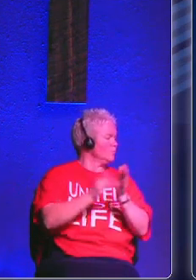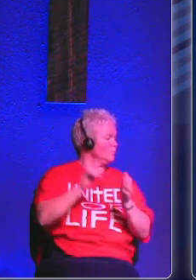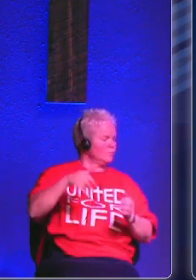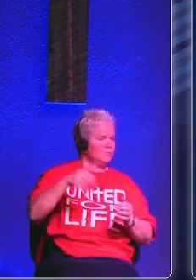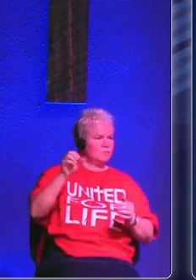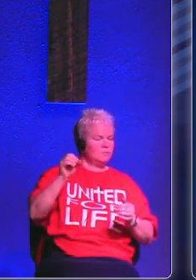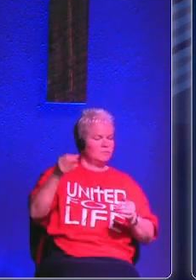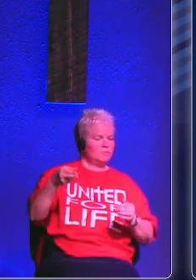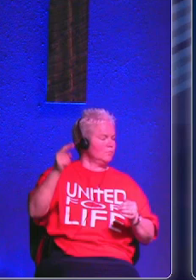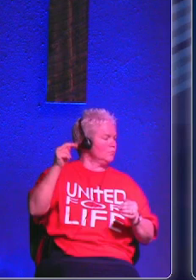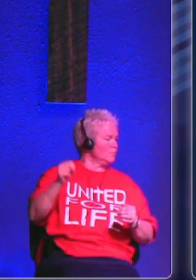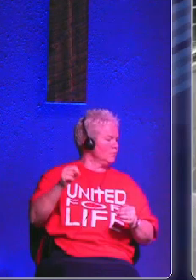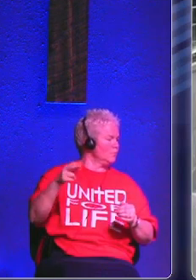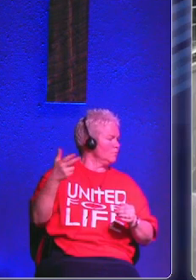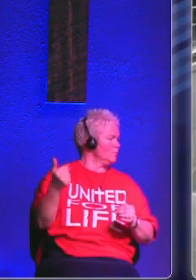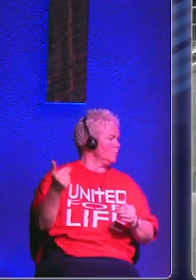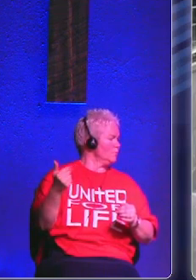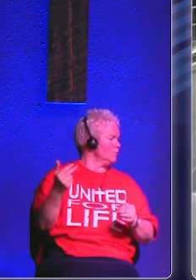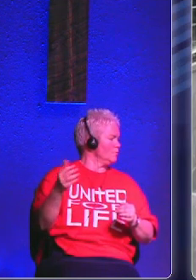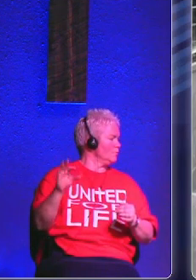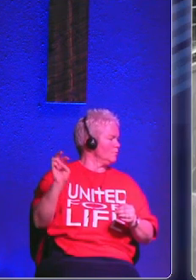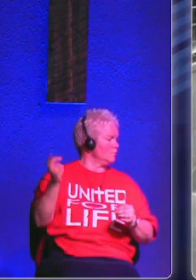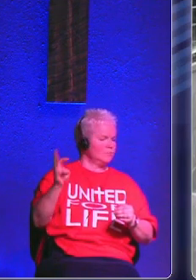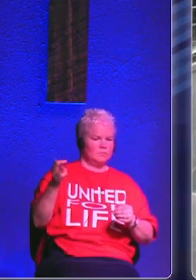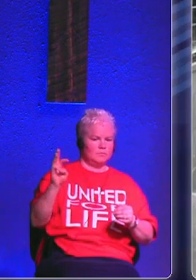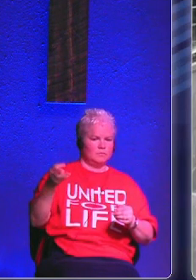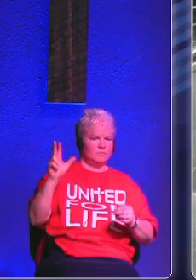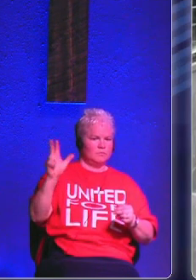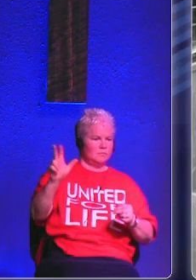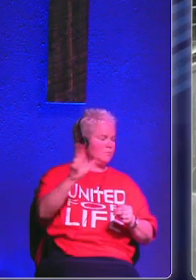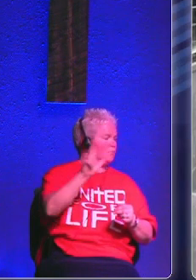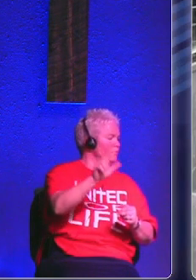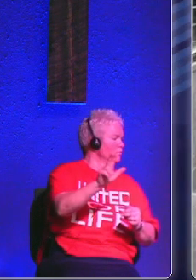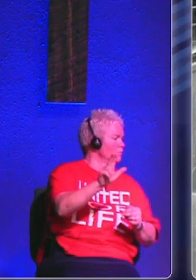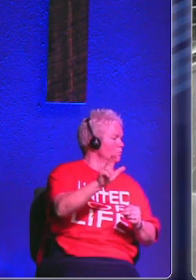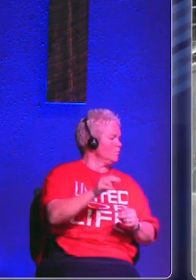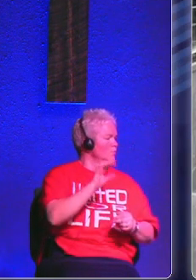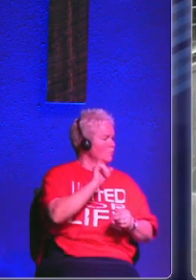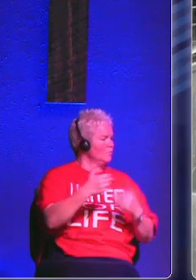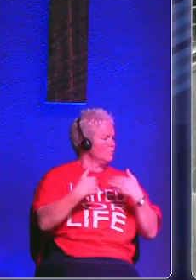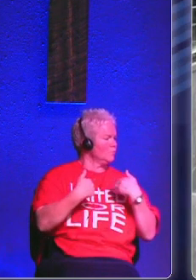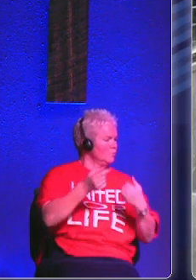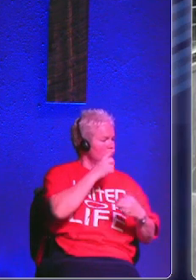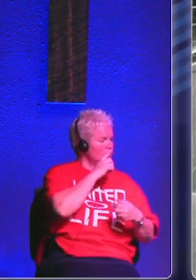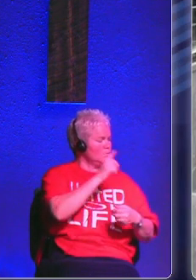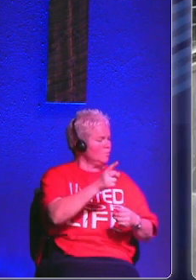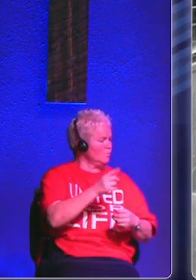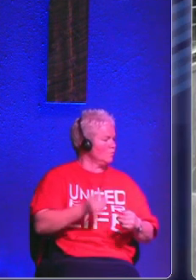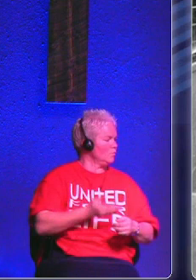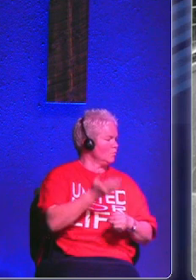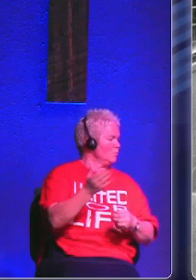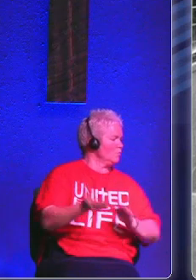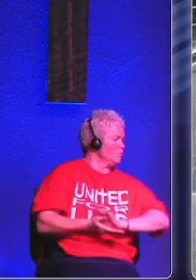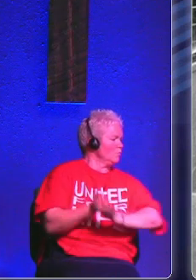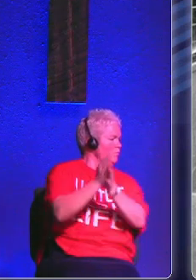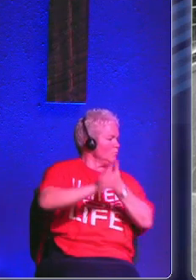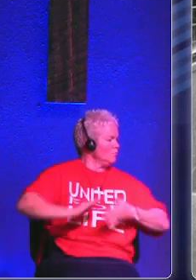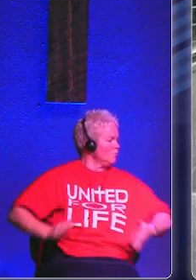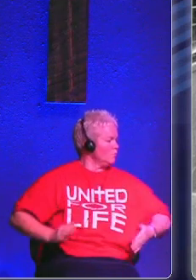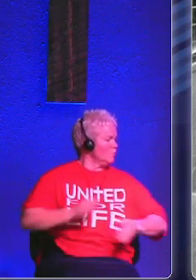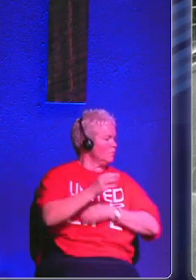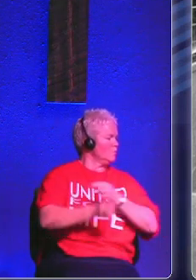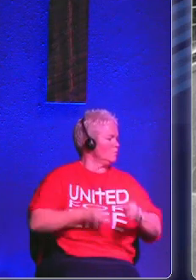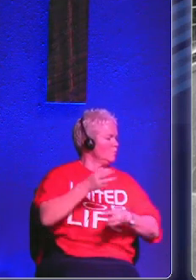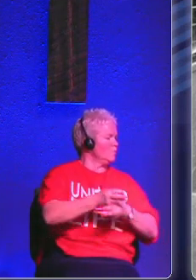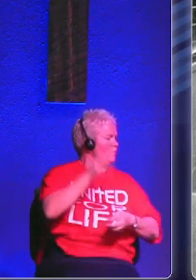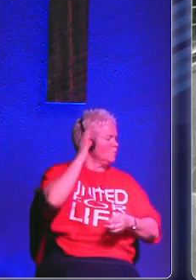Jesus. John 16:33. I have said these things to you that in me you may have peace. In the world you